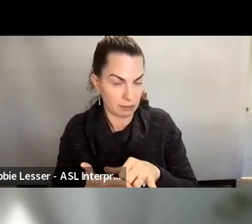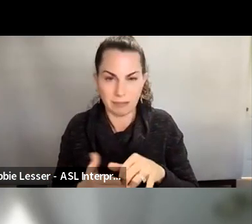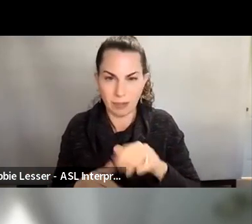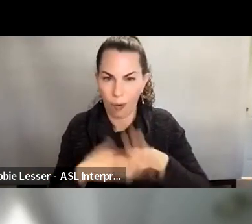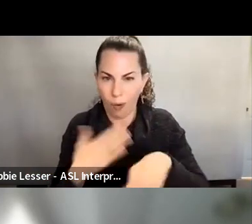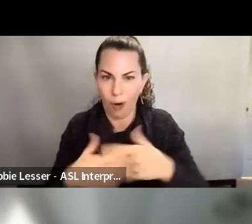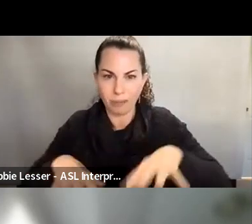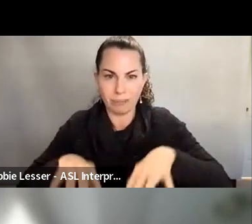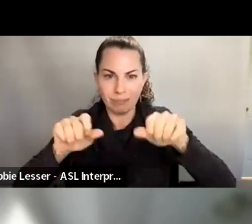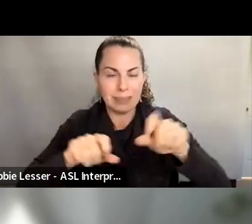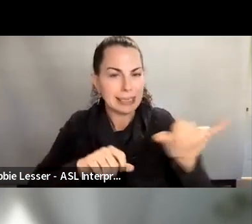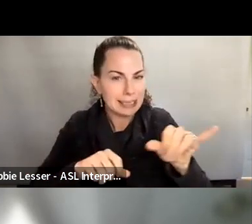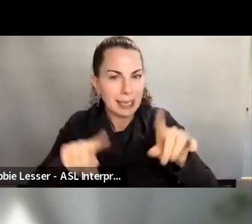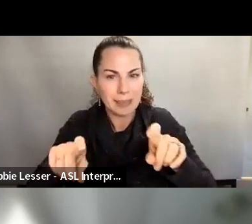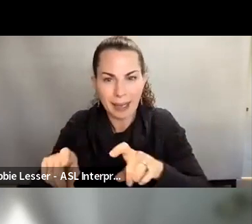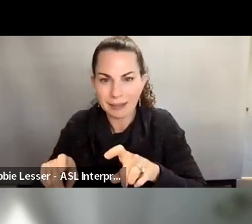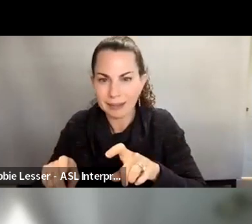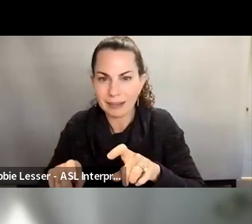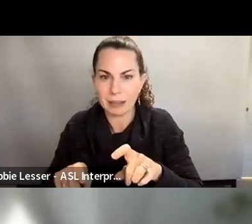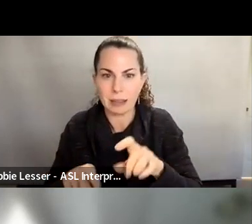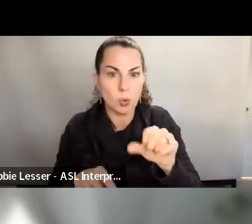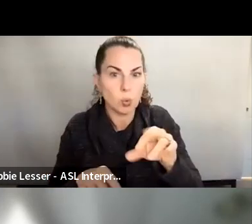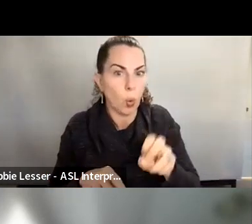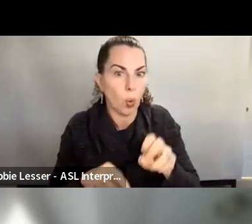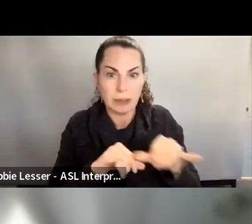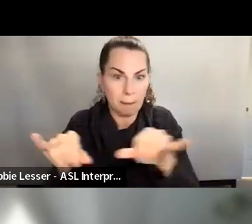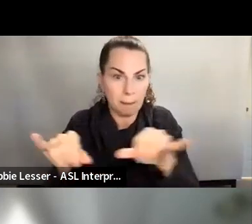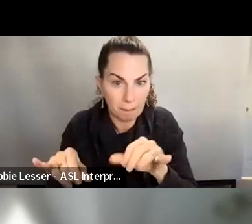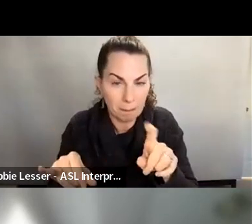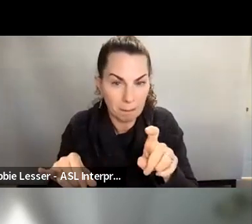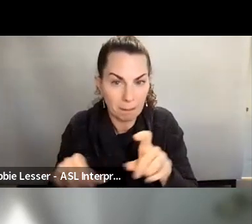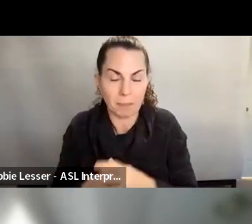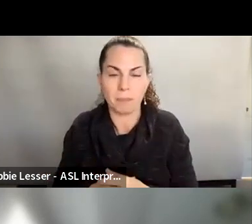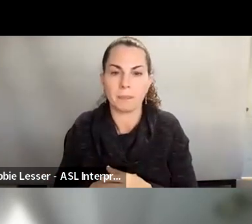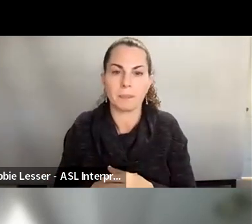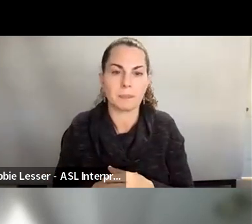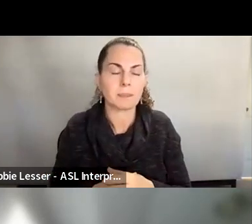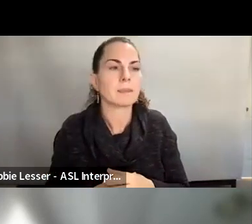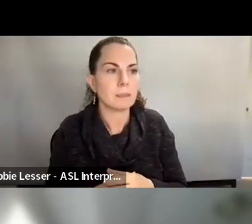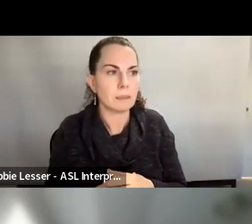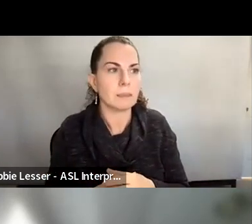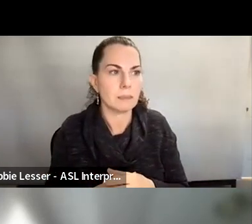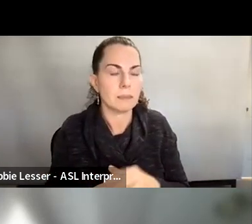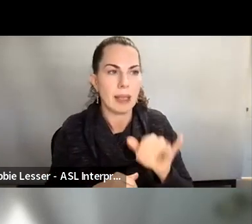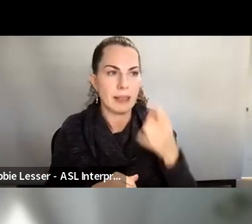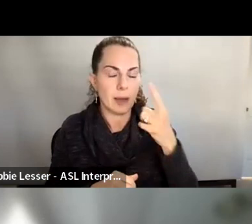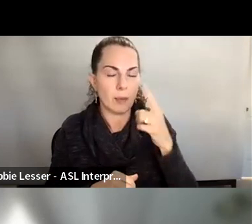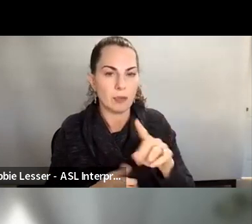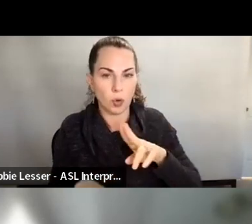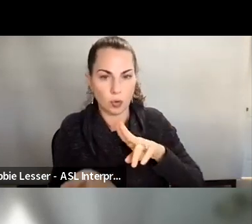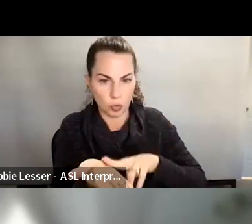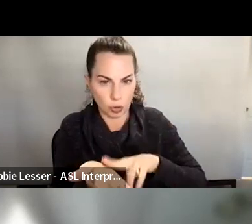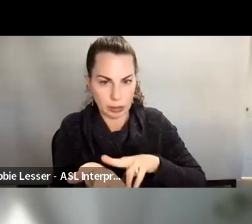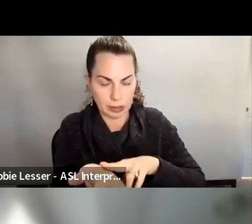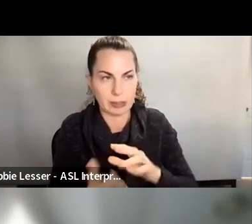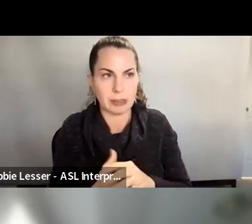Did everybody have the same test score they needed to get? So it was for nurses, for anybody that was